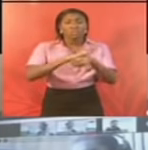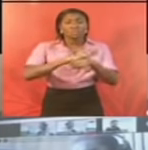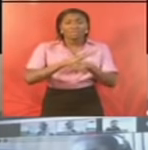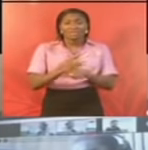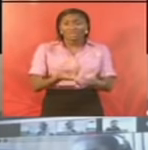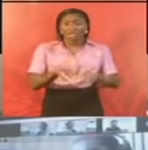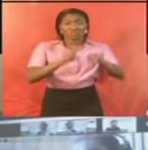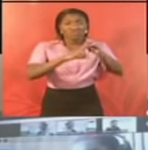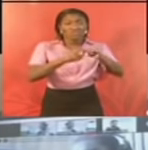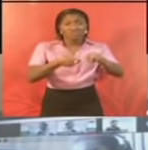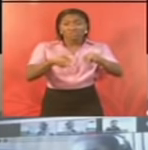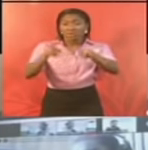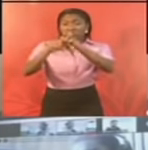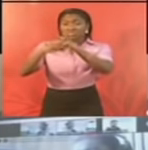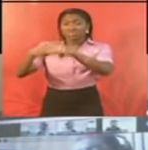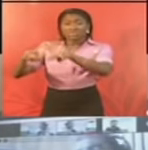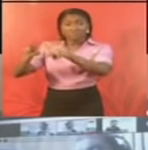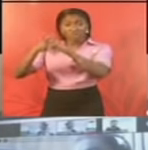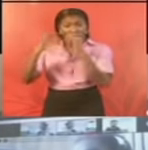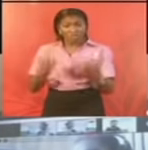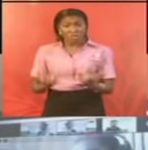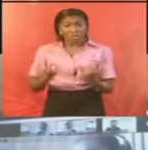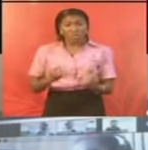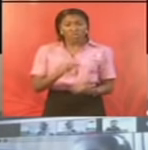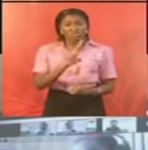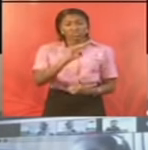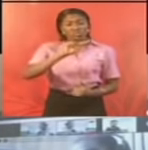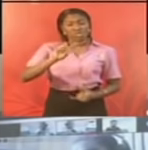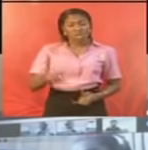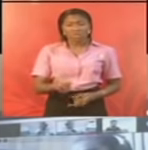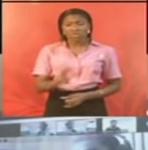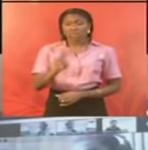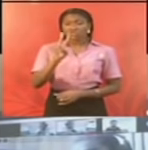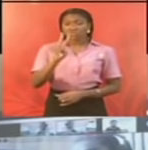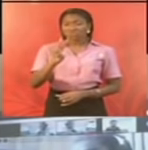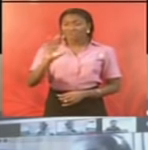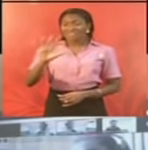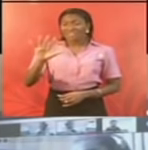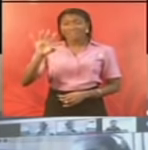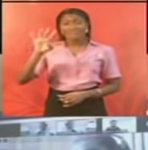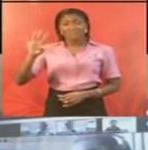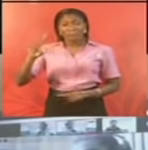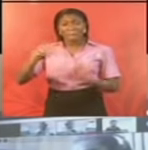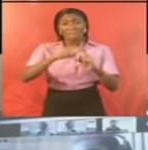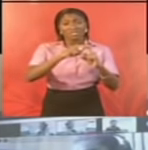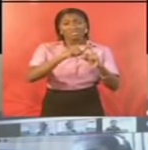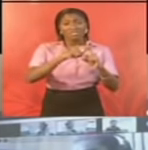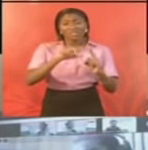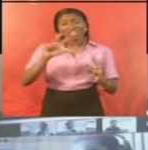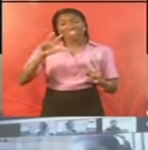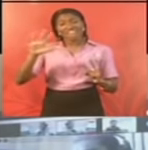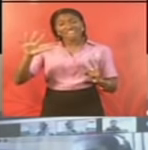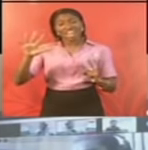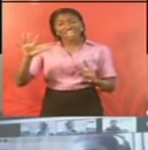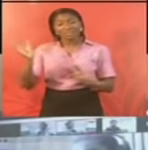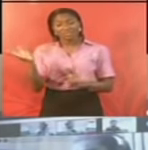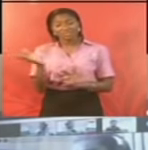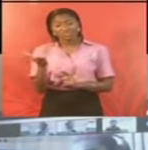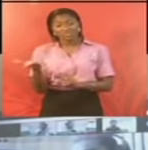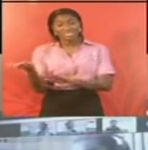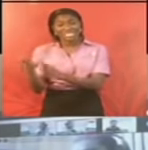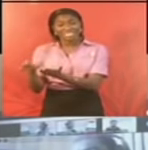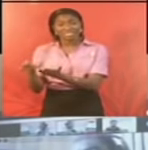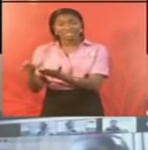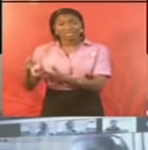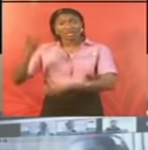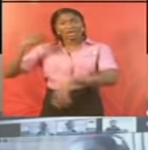of the categories. We are now at 2,254 positives with 35 deaths. In the first wave, we were at 8